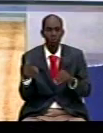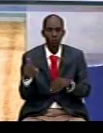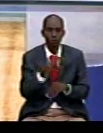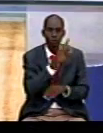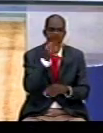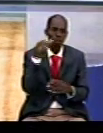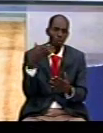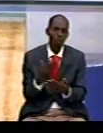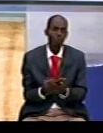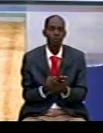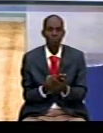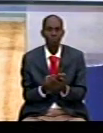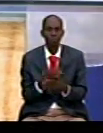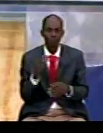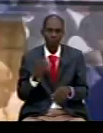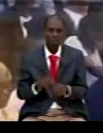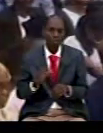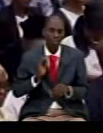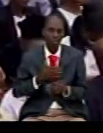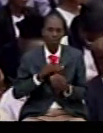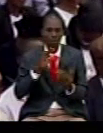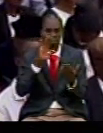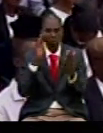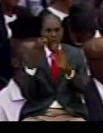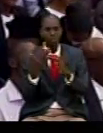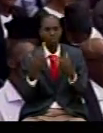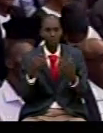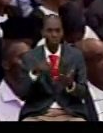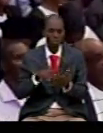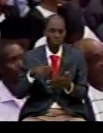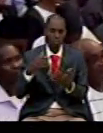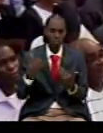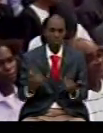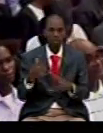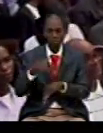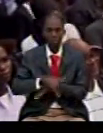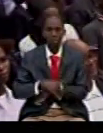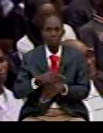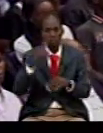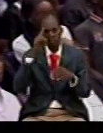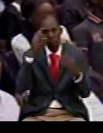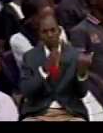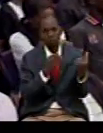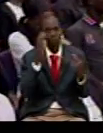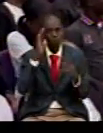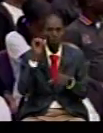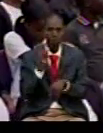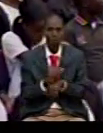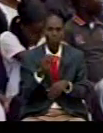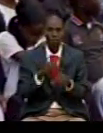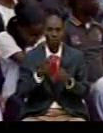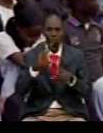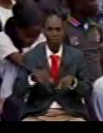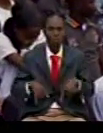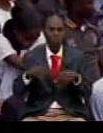all. In our presence tonight, before you leave, faith will work in your life.